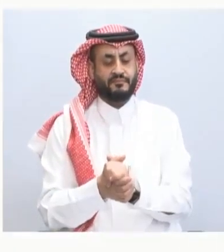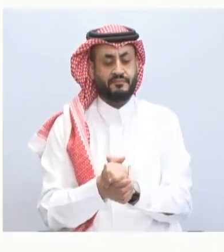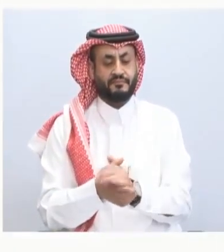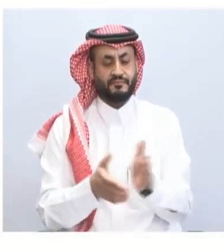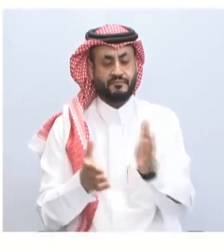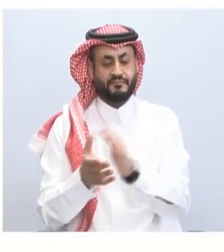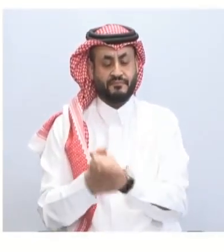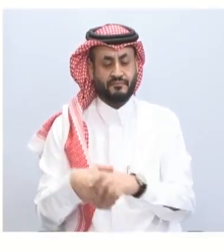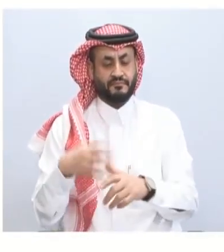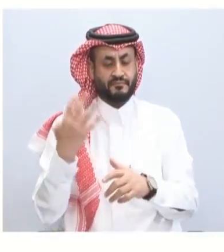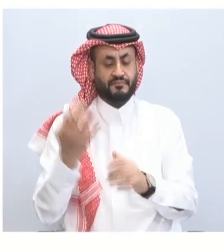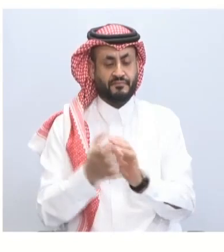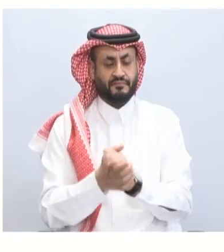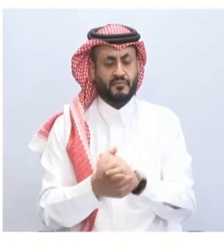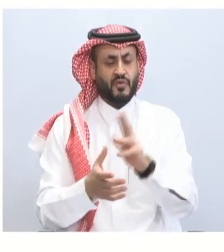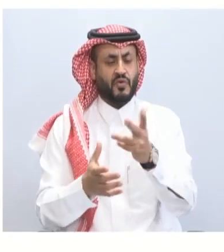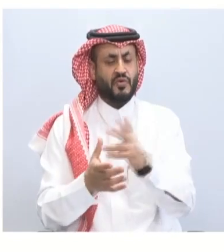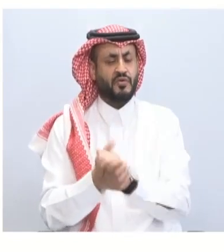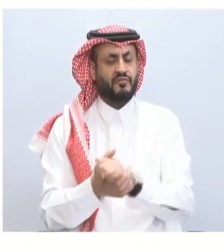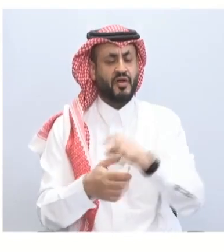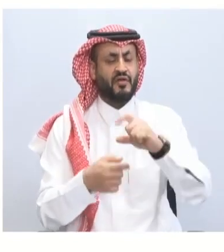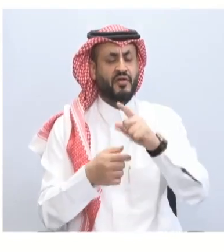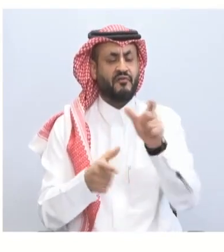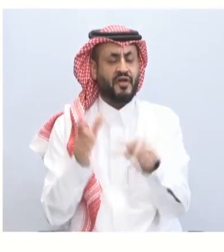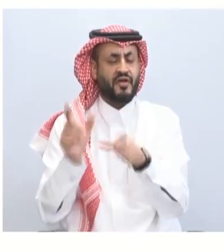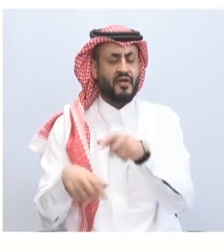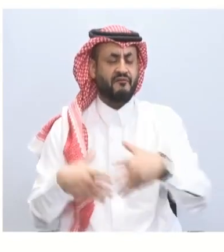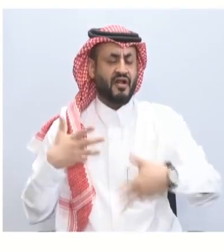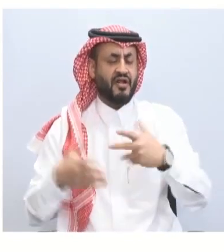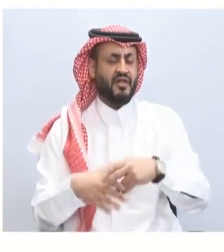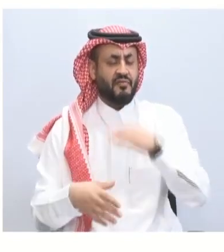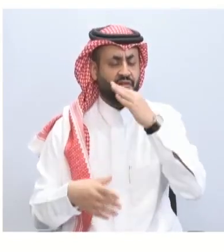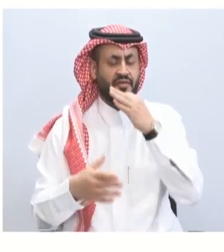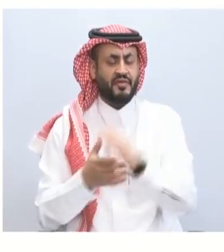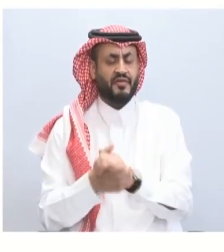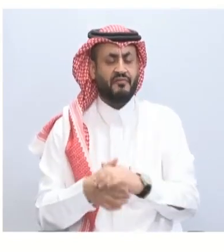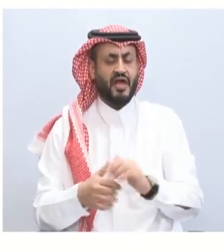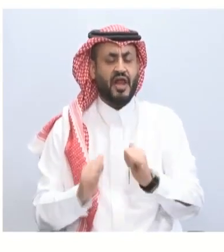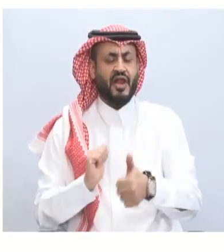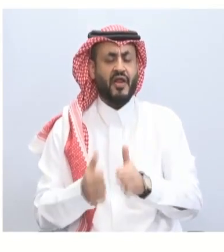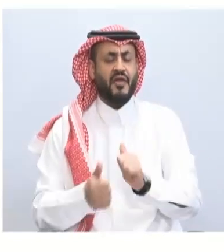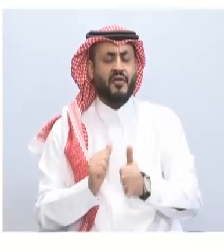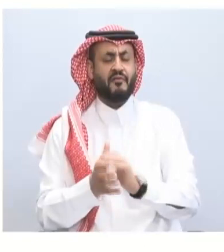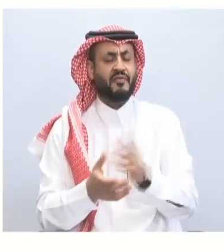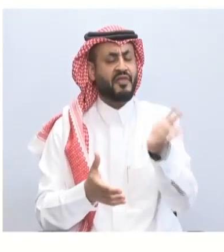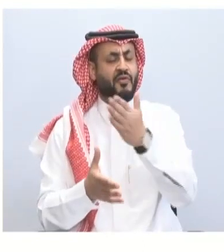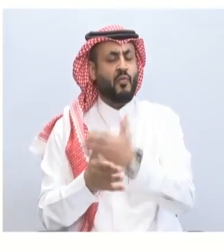We have number 4, how did the project participants feel about their language competence to begin with and